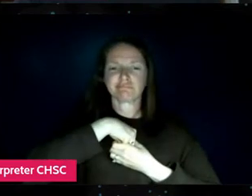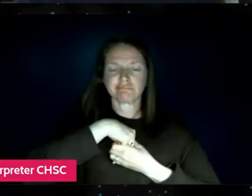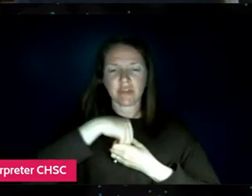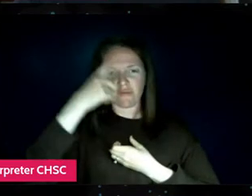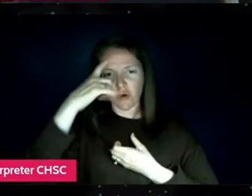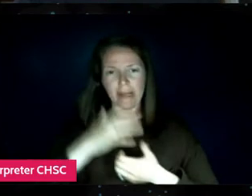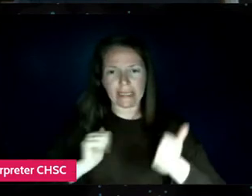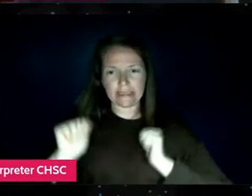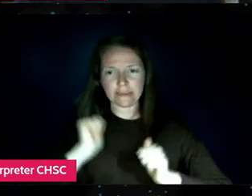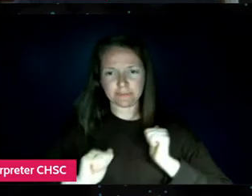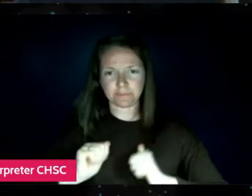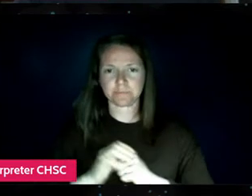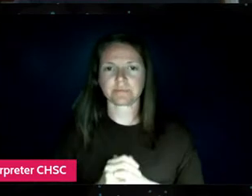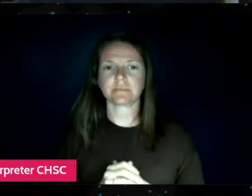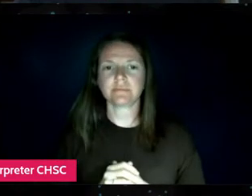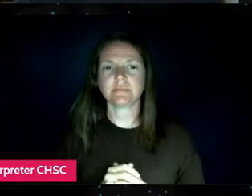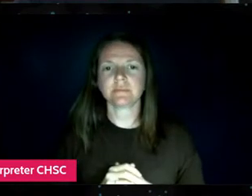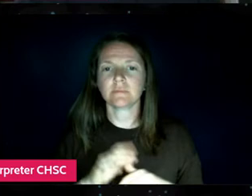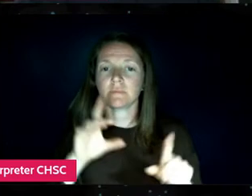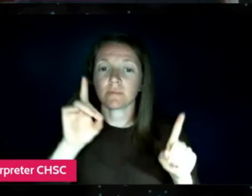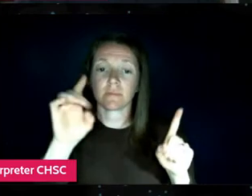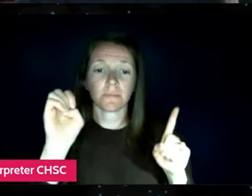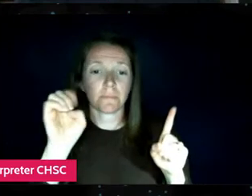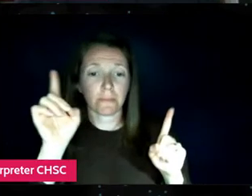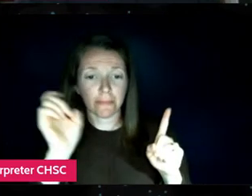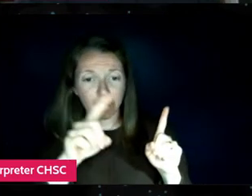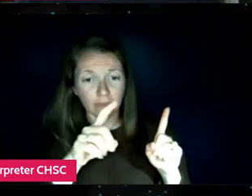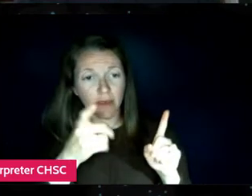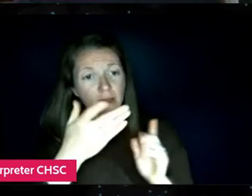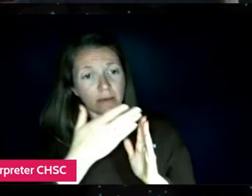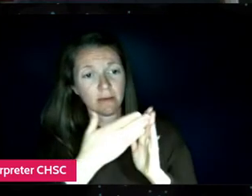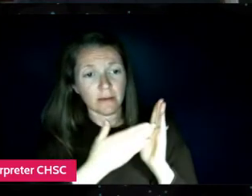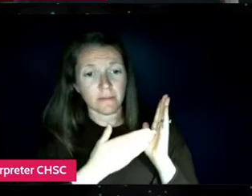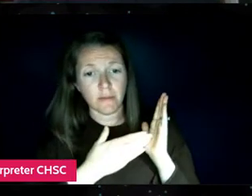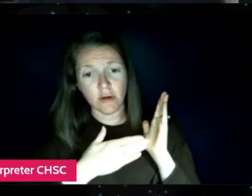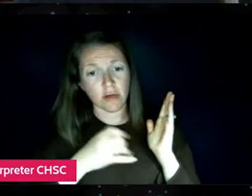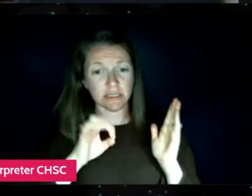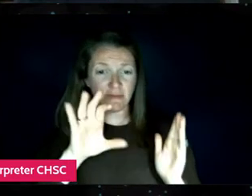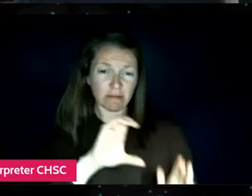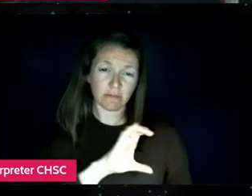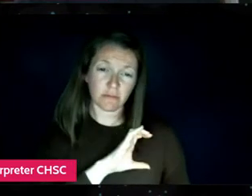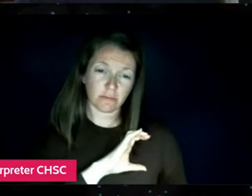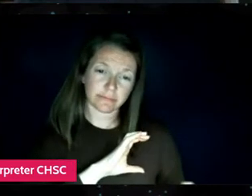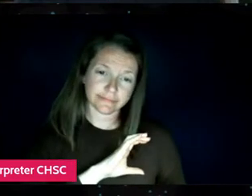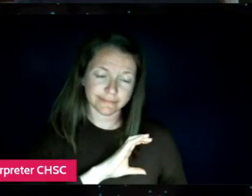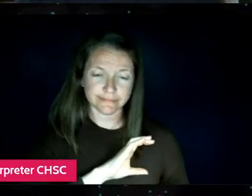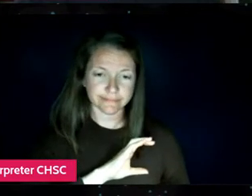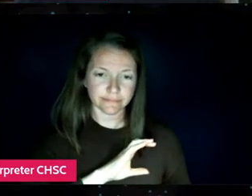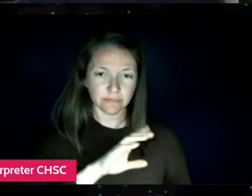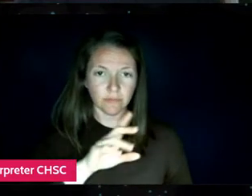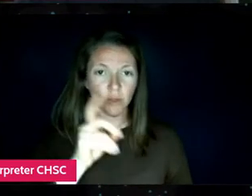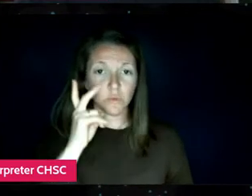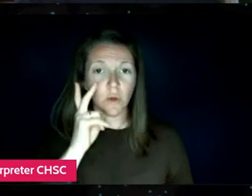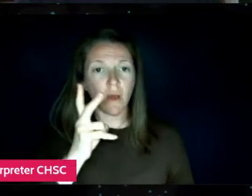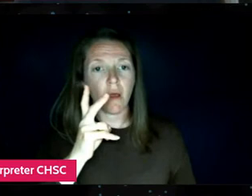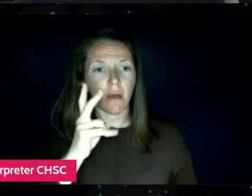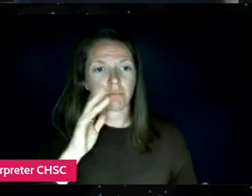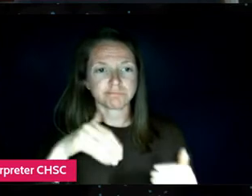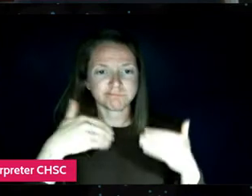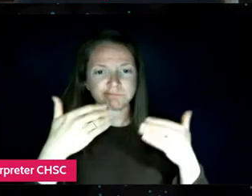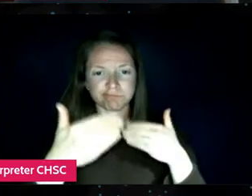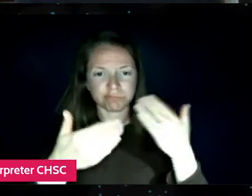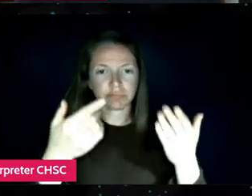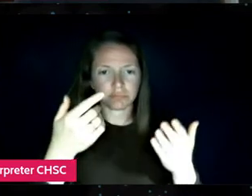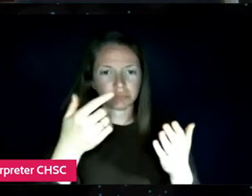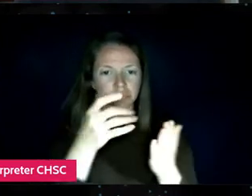life. And were there parts of the character, I mean, as you saw it unfold on the